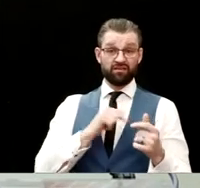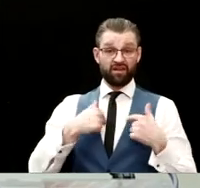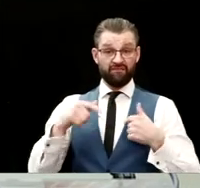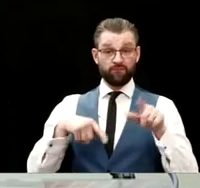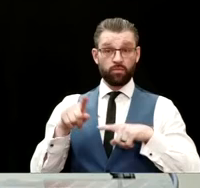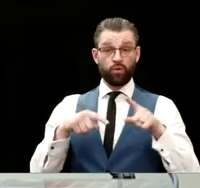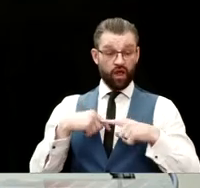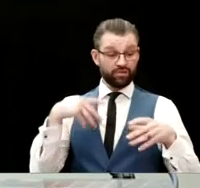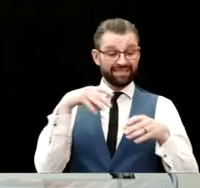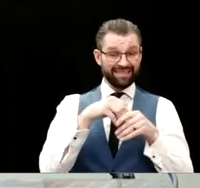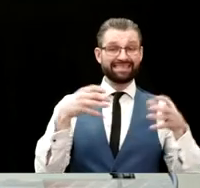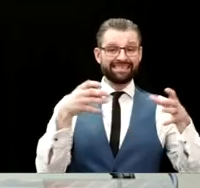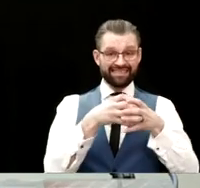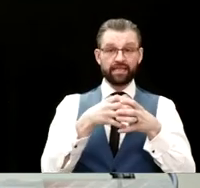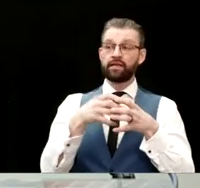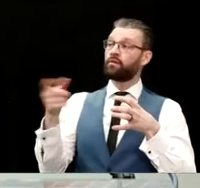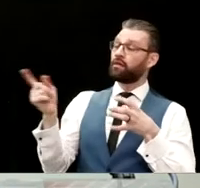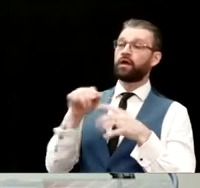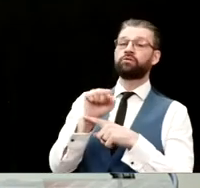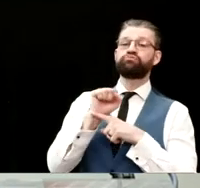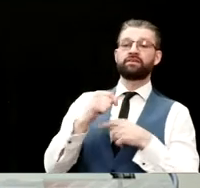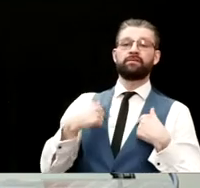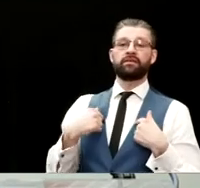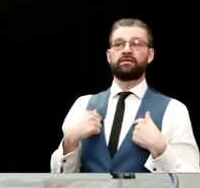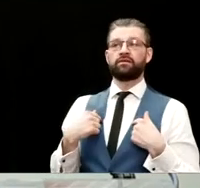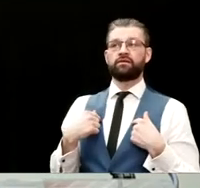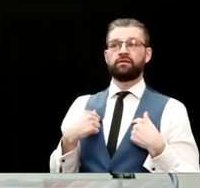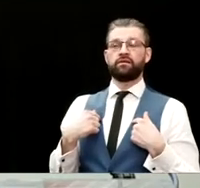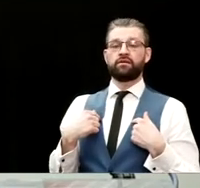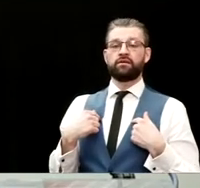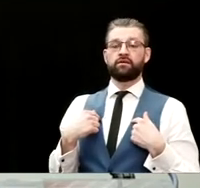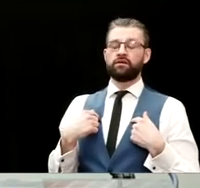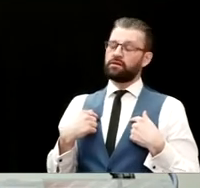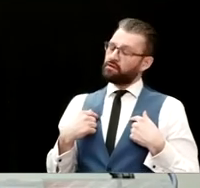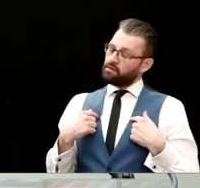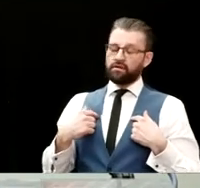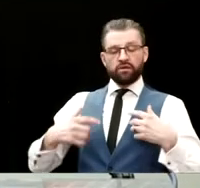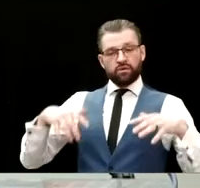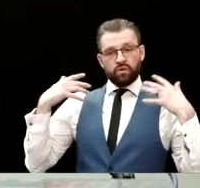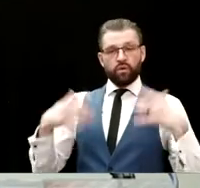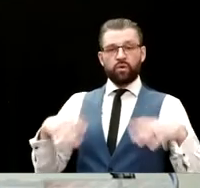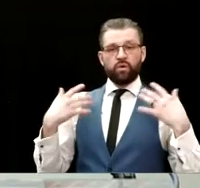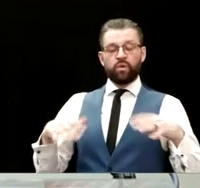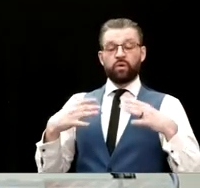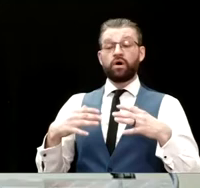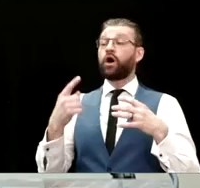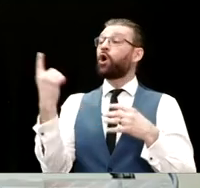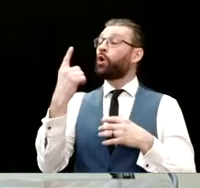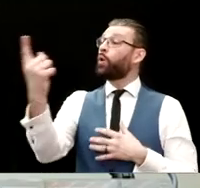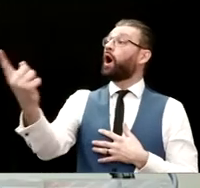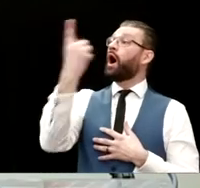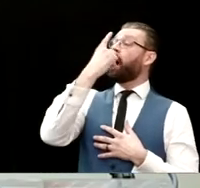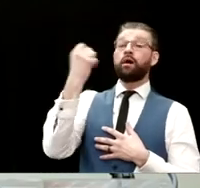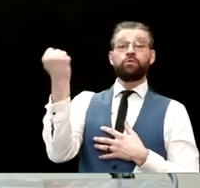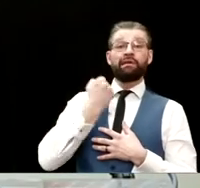was part of a team that protected me, and incredibly, because the people who came to